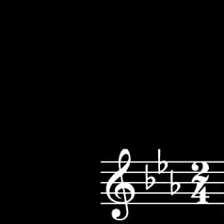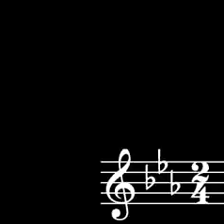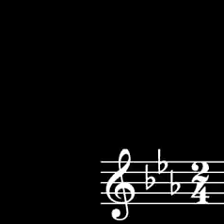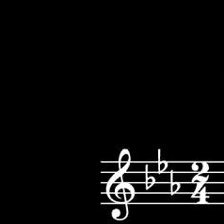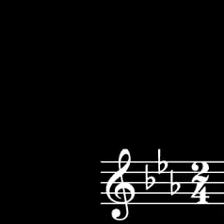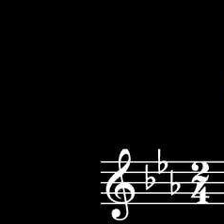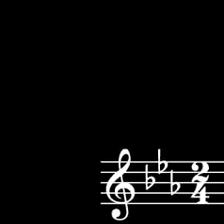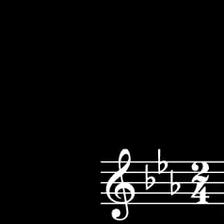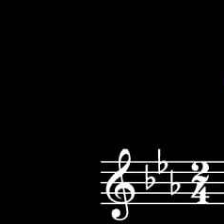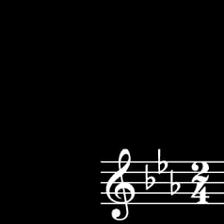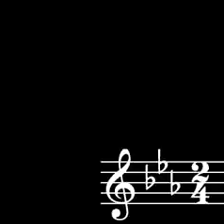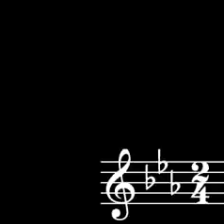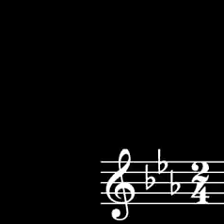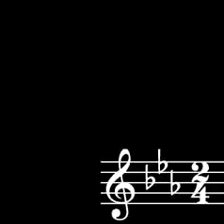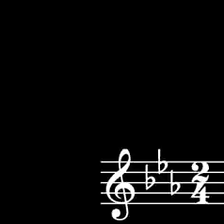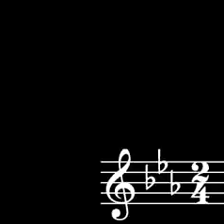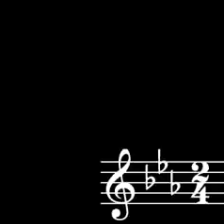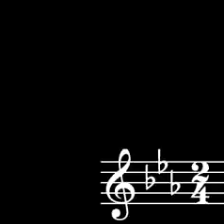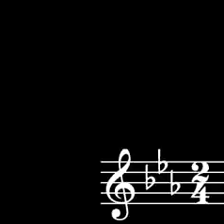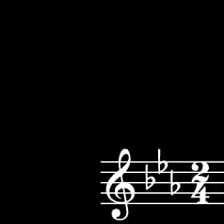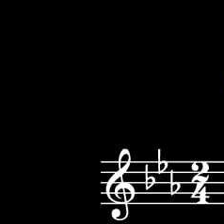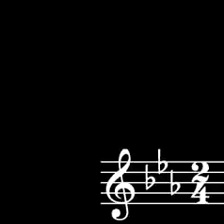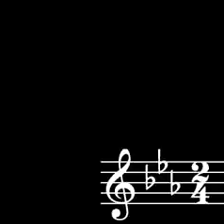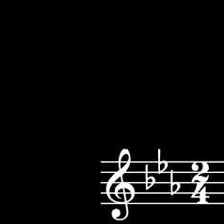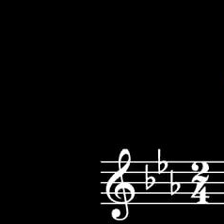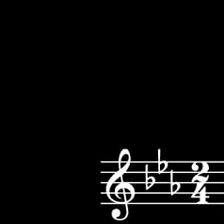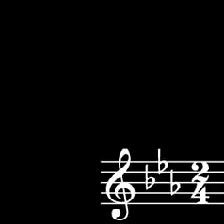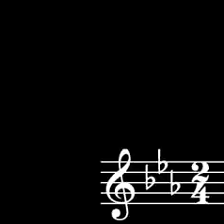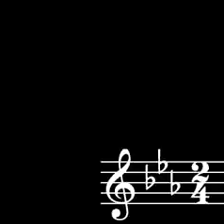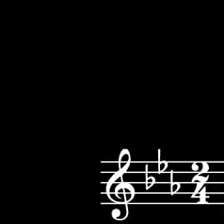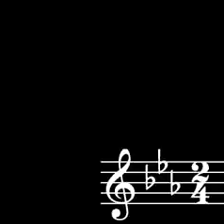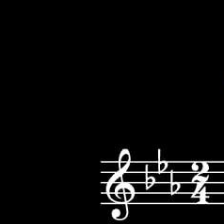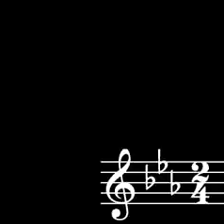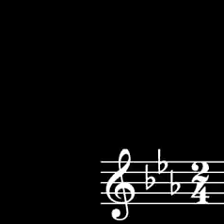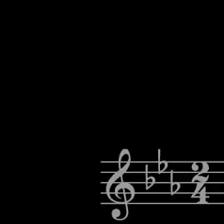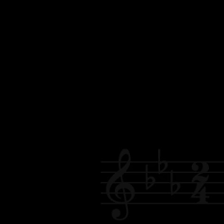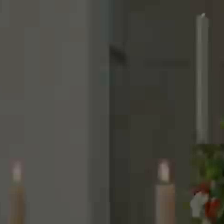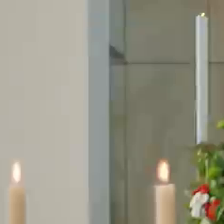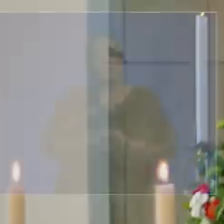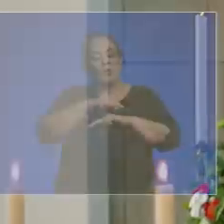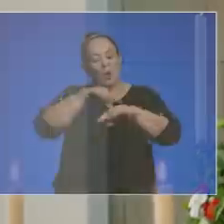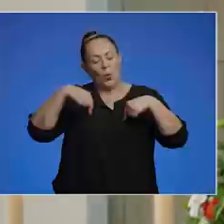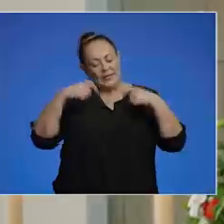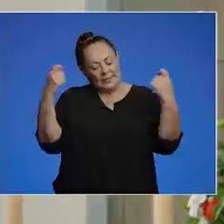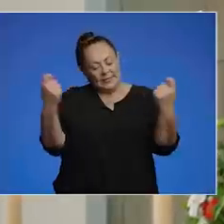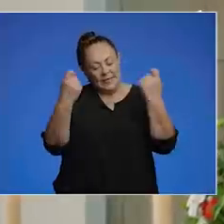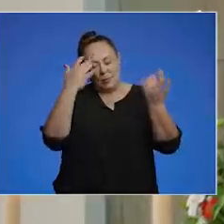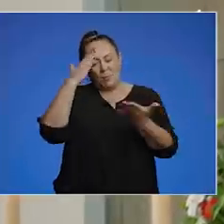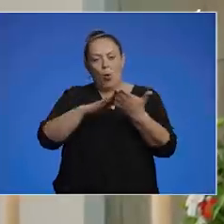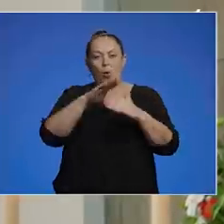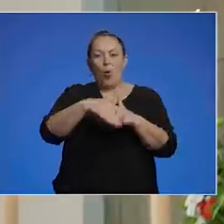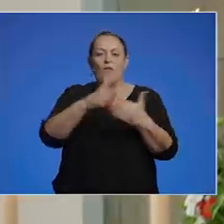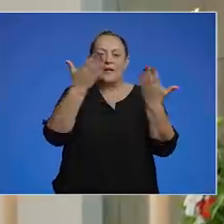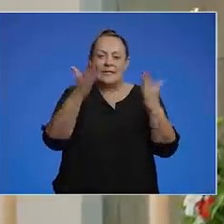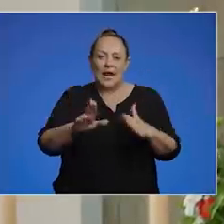resurrection you have set us free. Therefore, as we celebrate